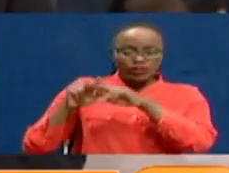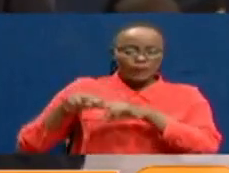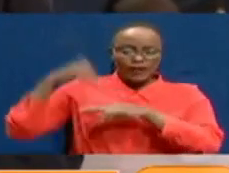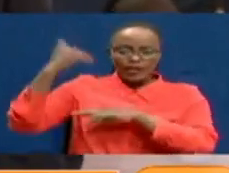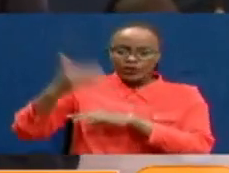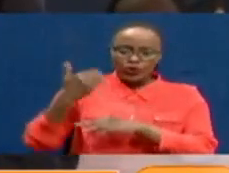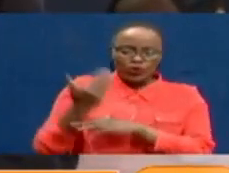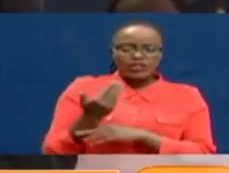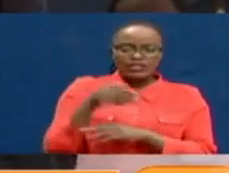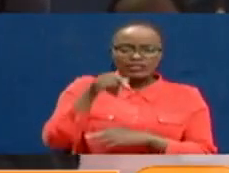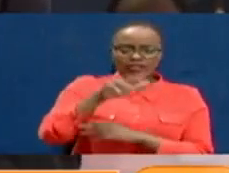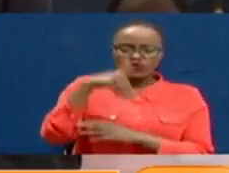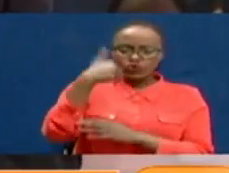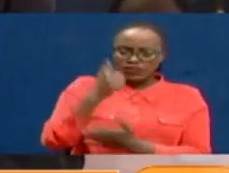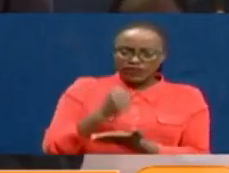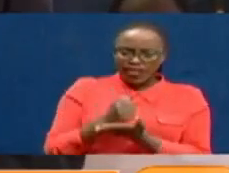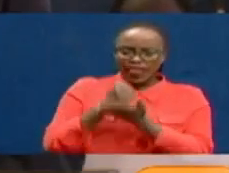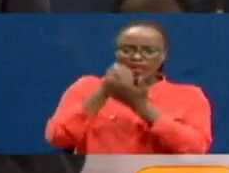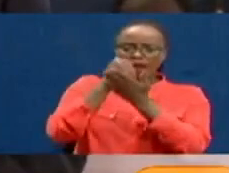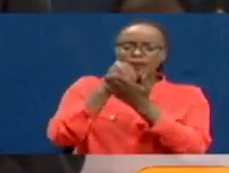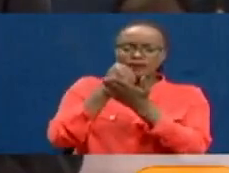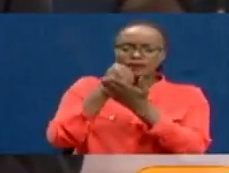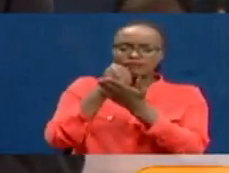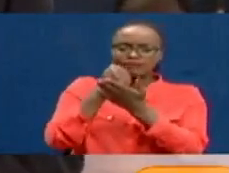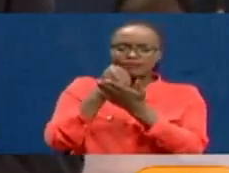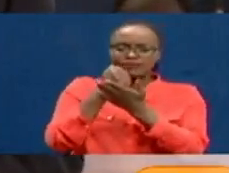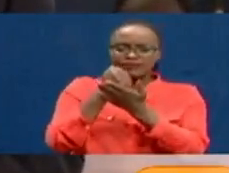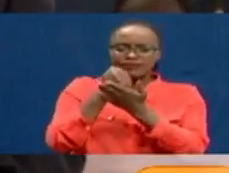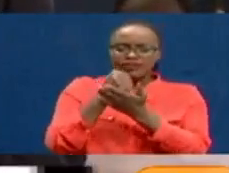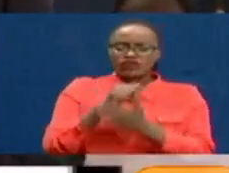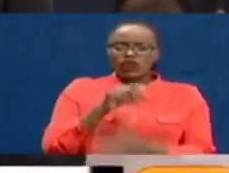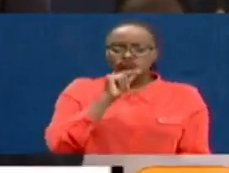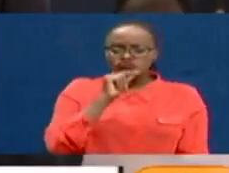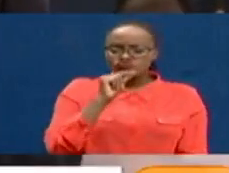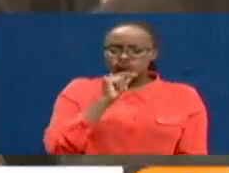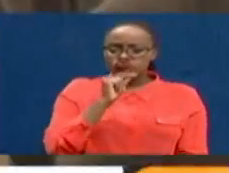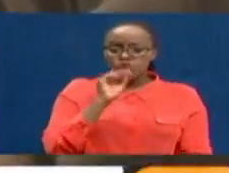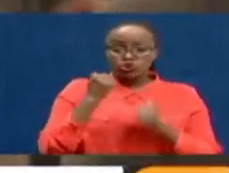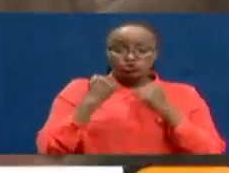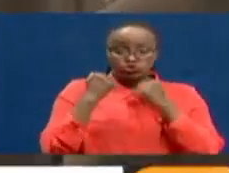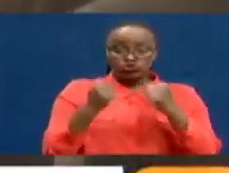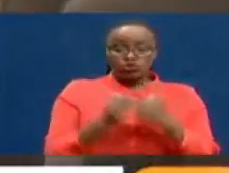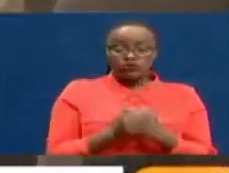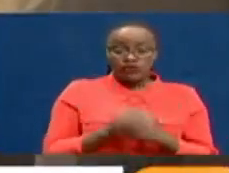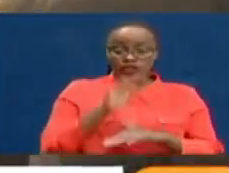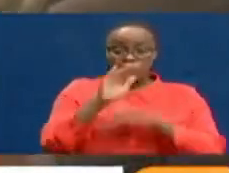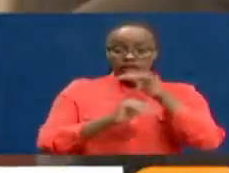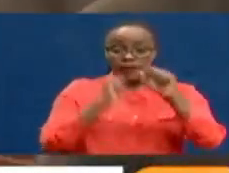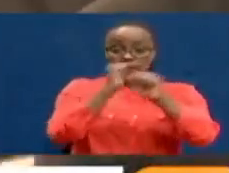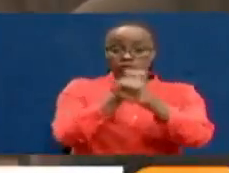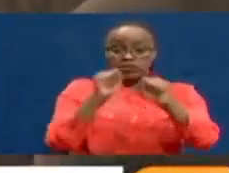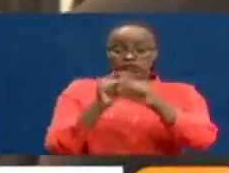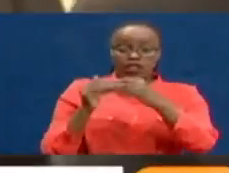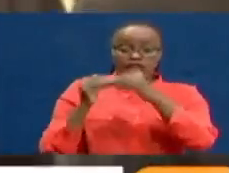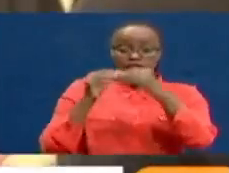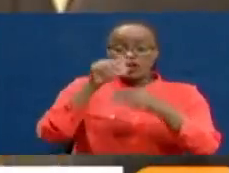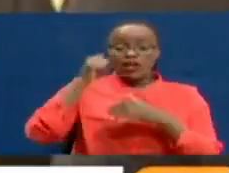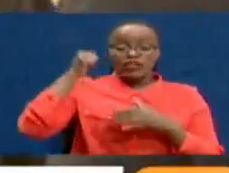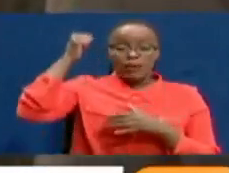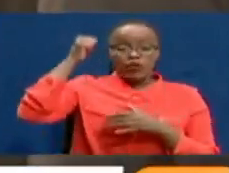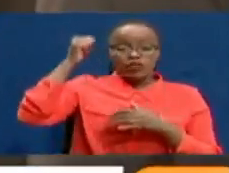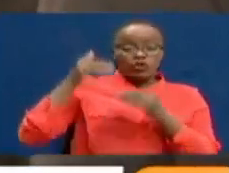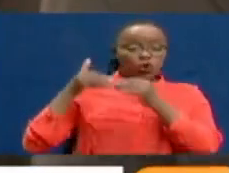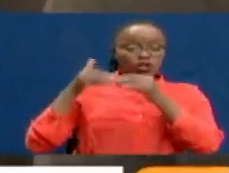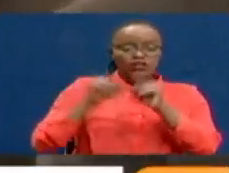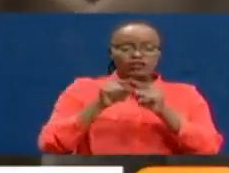alikuwa nyota, alikuwa chumvi, alikuwa kijana shubafu. The deputy president led other political leaders